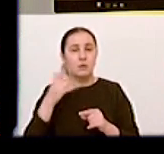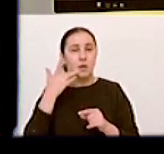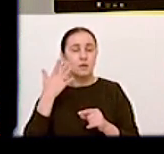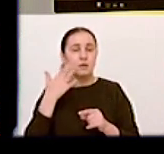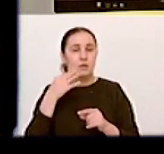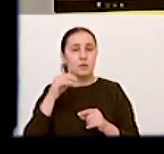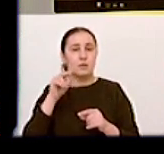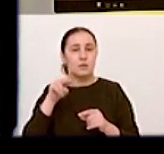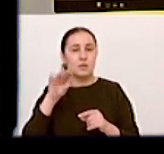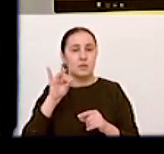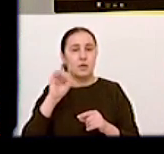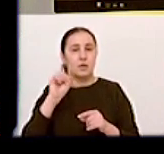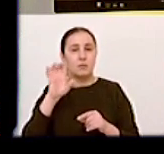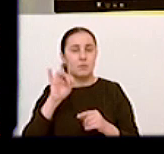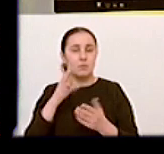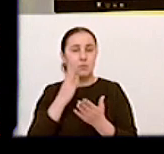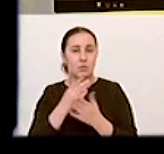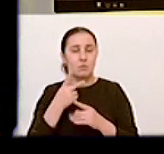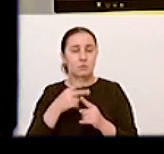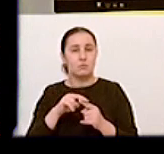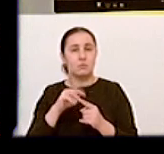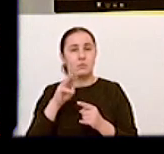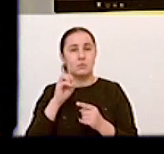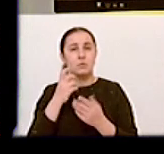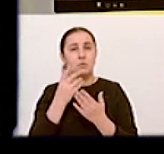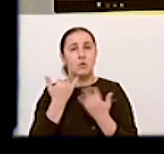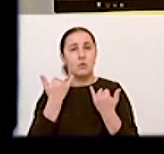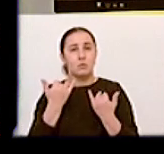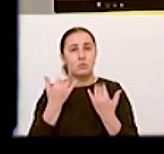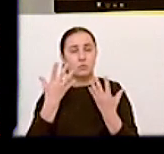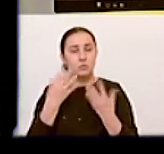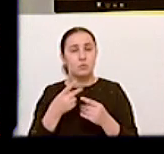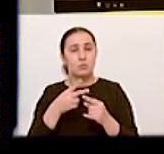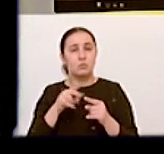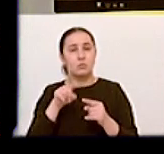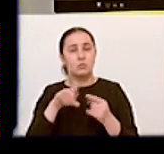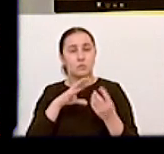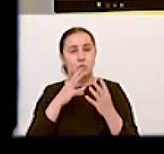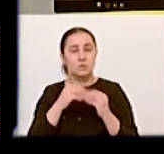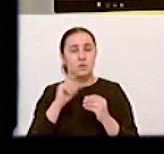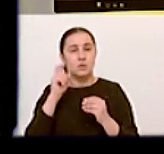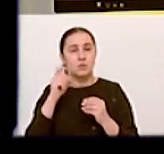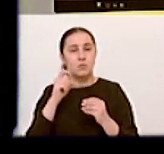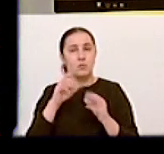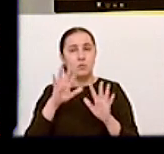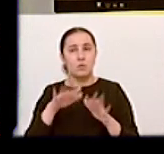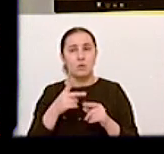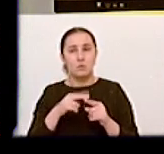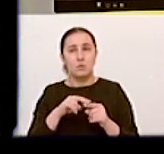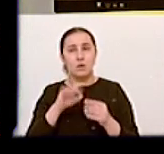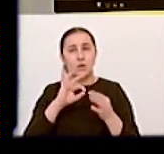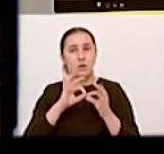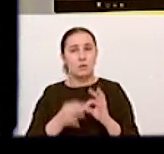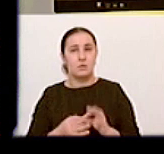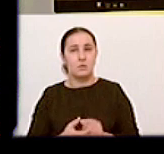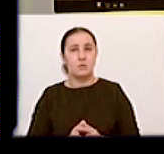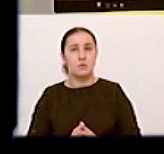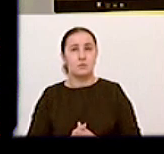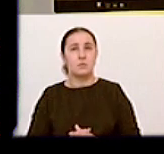qandli diabet borligi tashxisi qo'yilgan. Hozirgi kunda bu jarayonlar kimyoviy yo'llar bilan